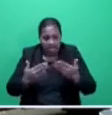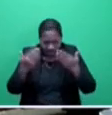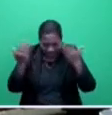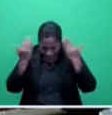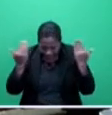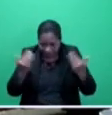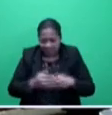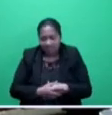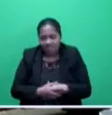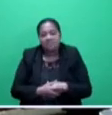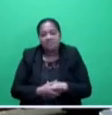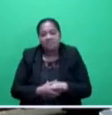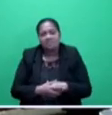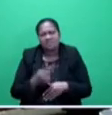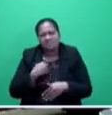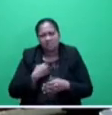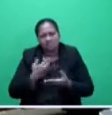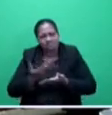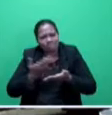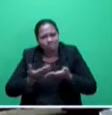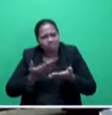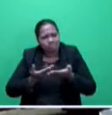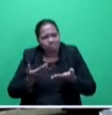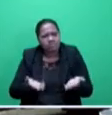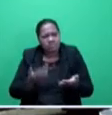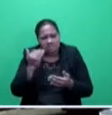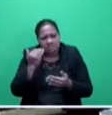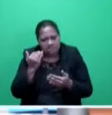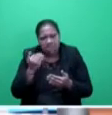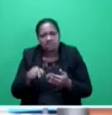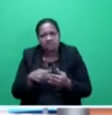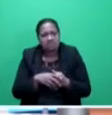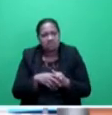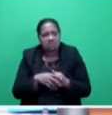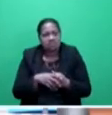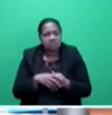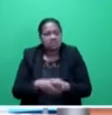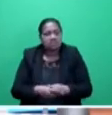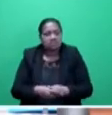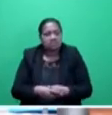Speaker, sir, I'll be brief about this. Mr. Speaker, sir, the bill seeks to amend